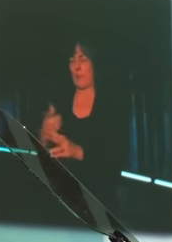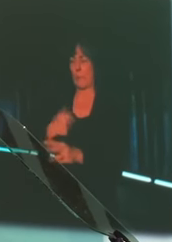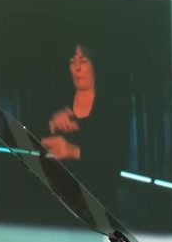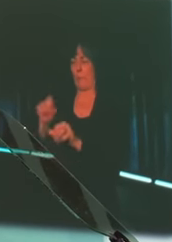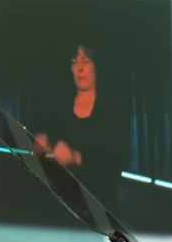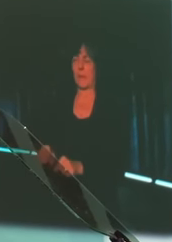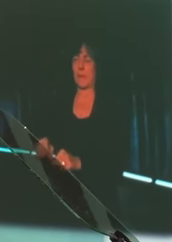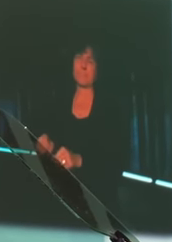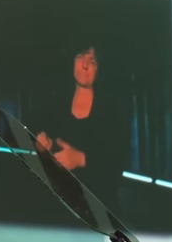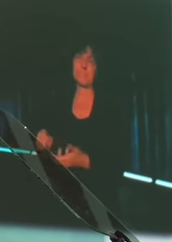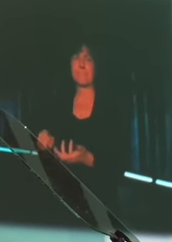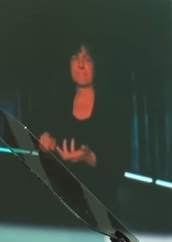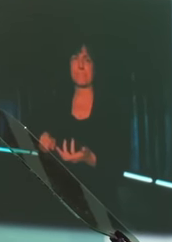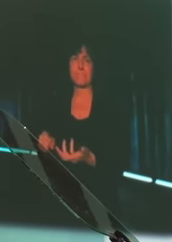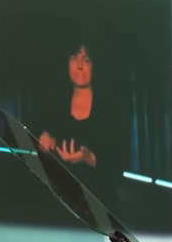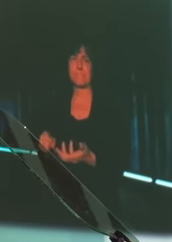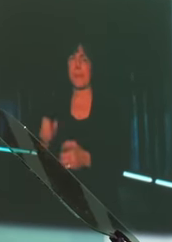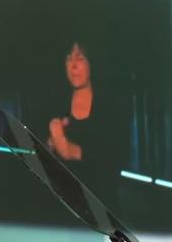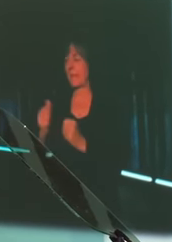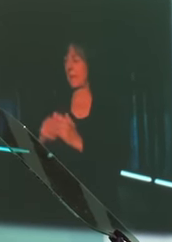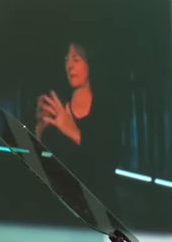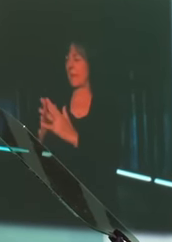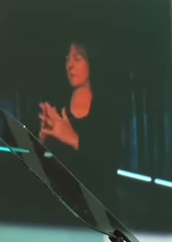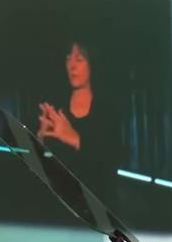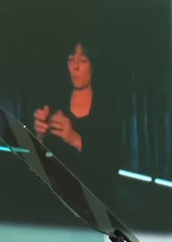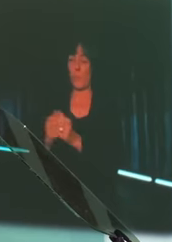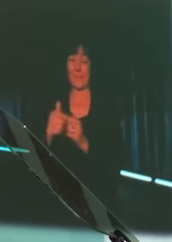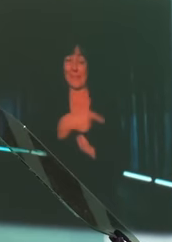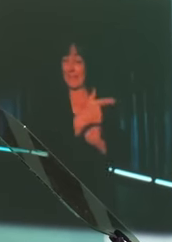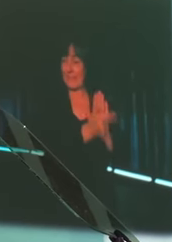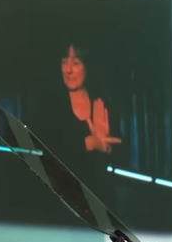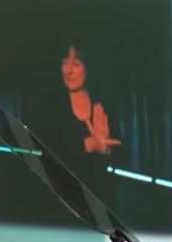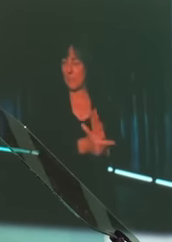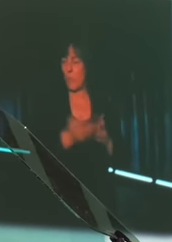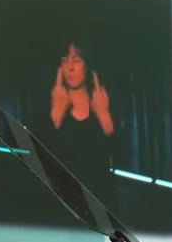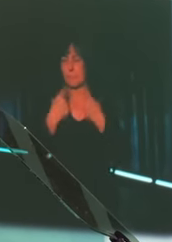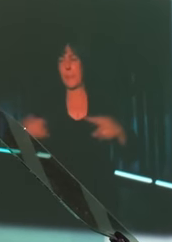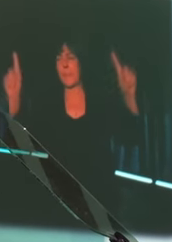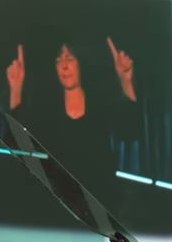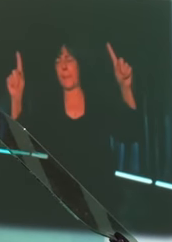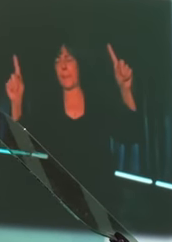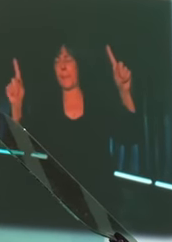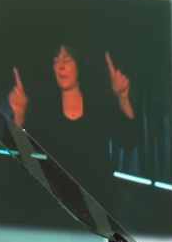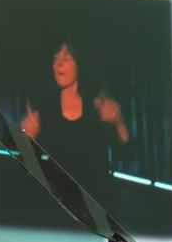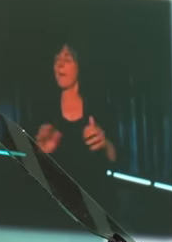can make the implementation of these pieces of legislation a lot more successful,